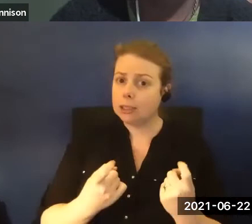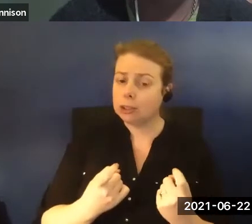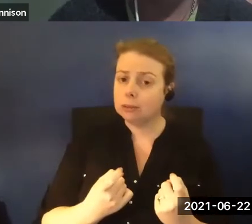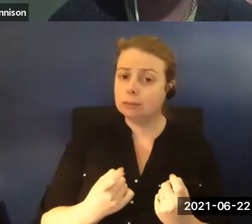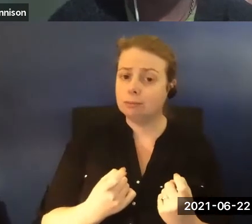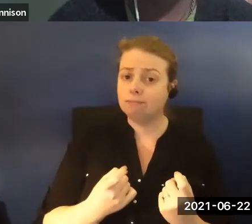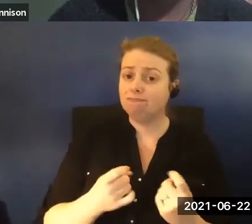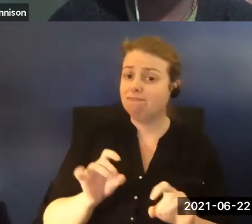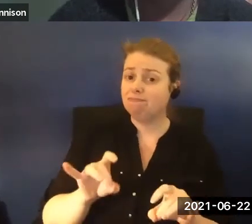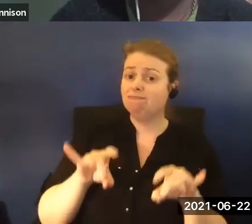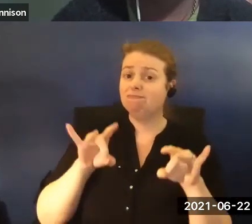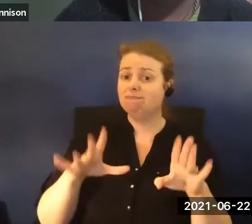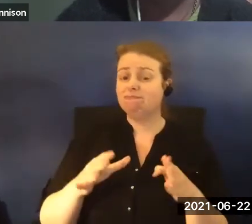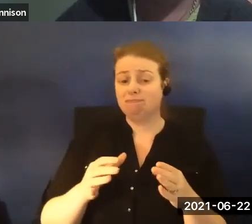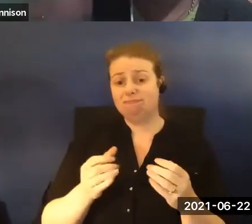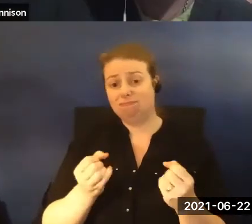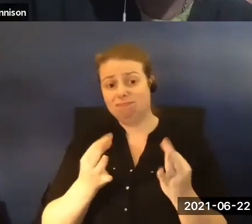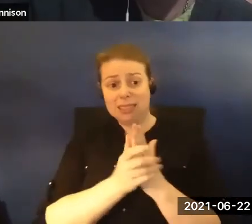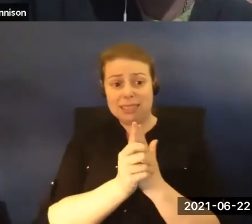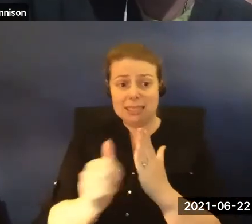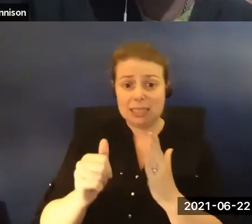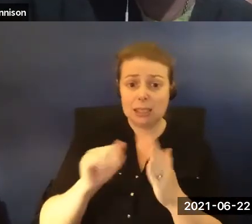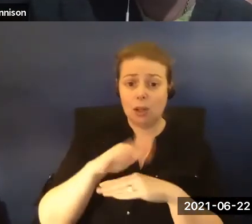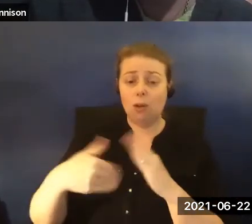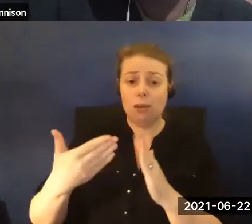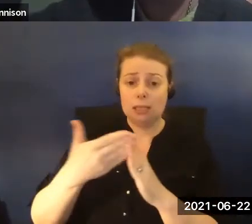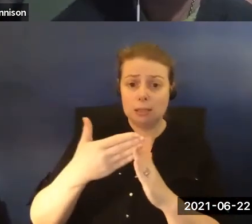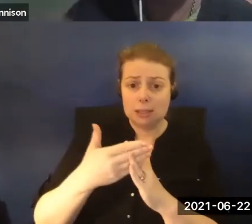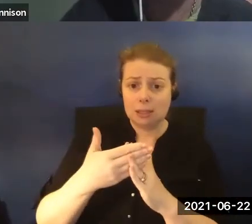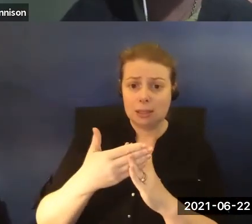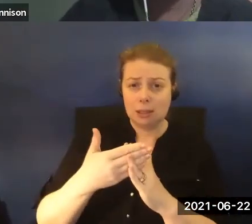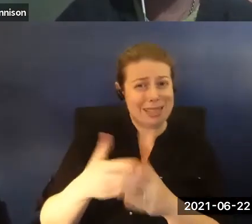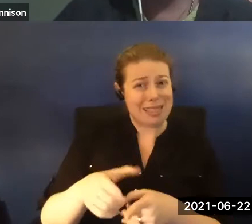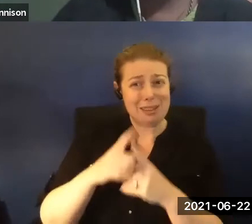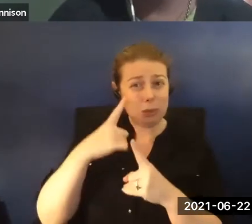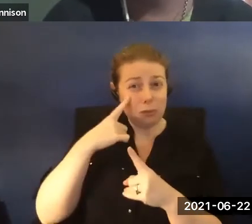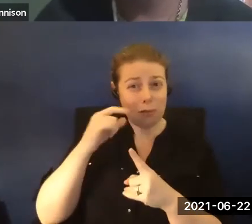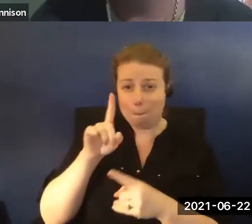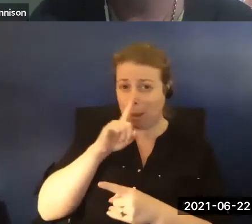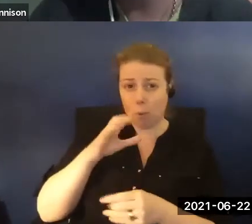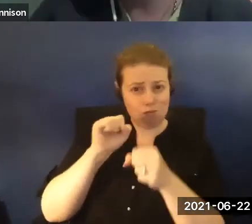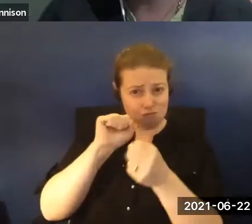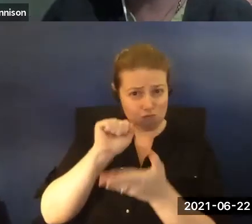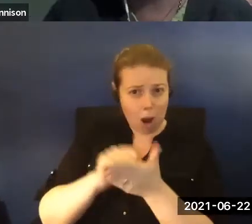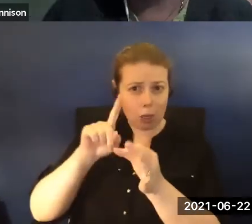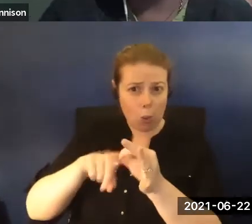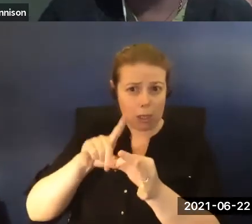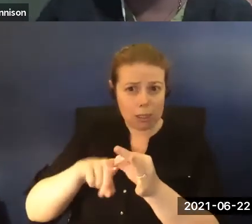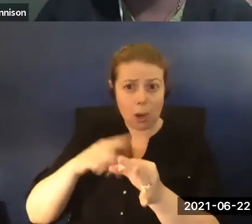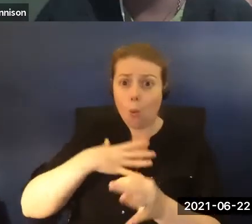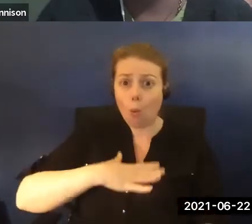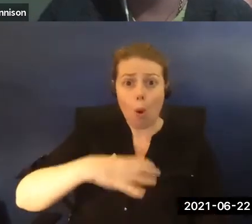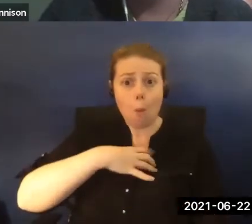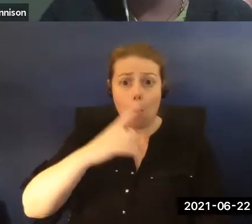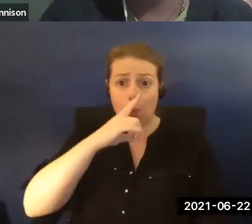for accessibility because we find it very difficult to get those quality people because we want to, you know, get more people involved in this